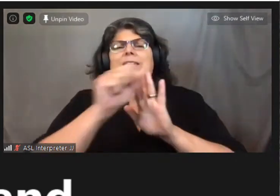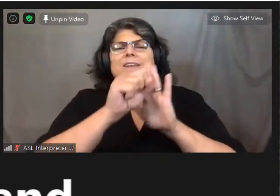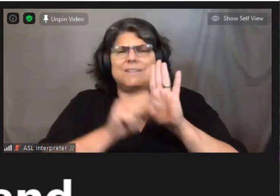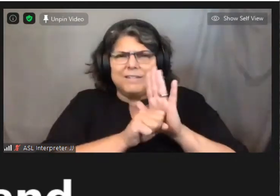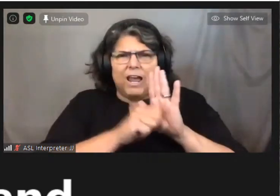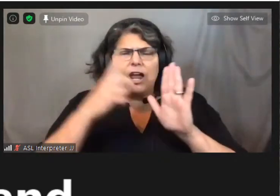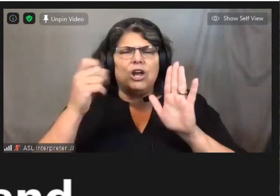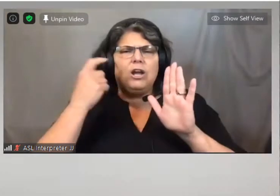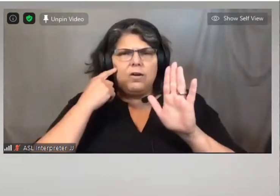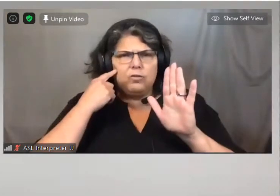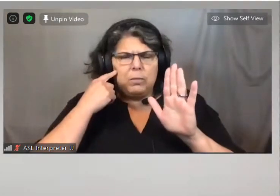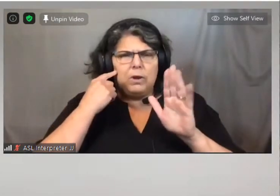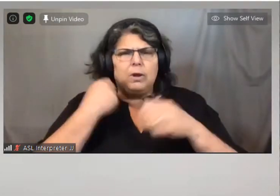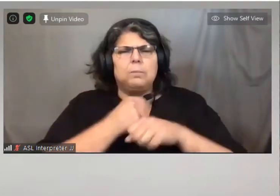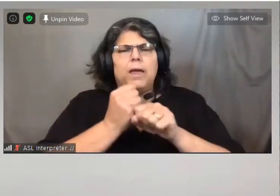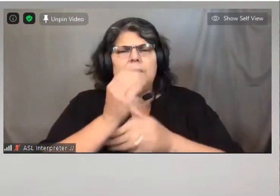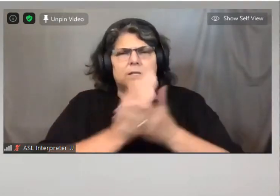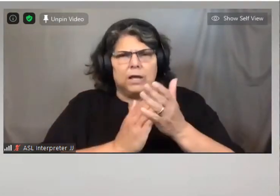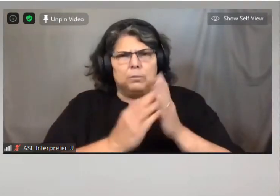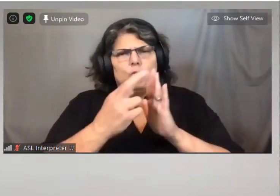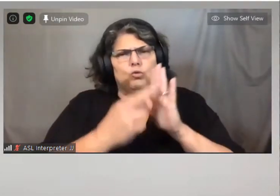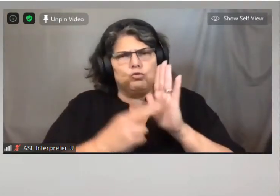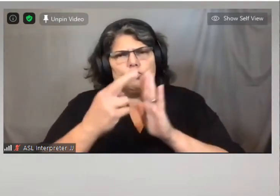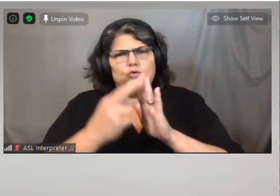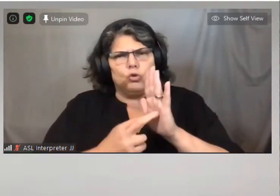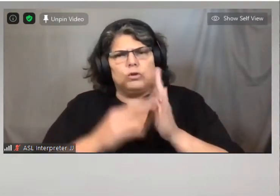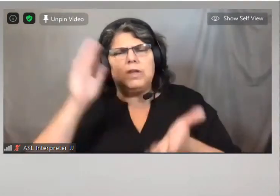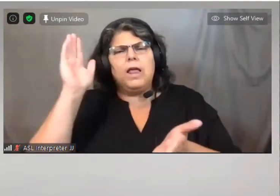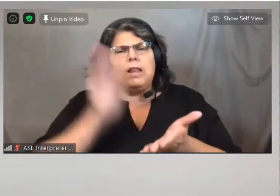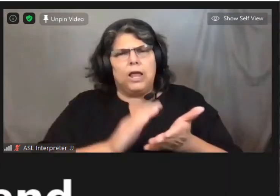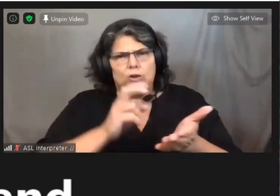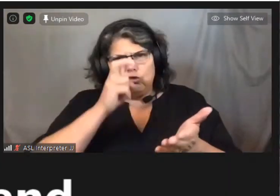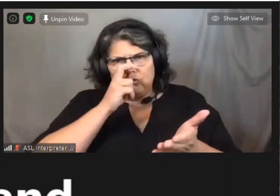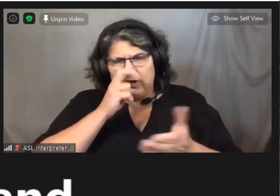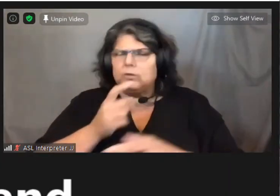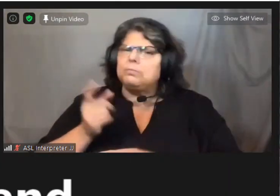some regulations, and that That's we as correct. a state. Okay. That's correct.